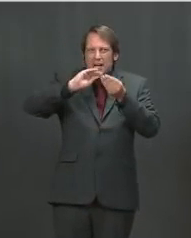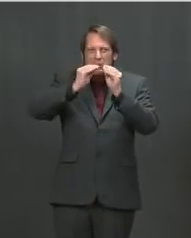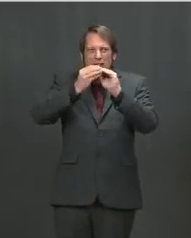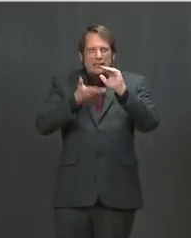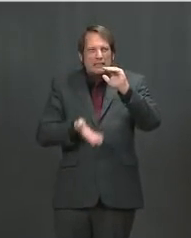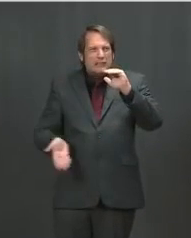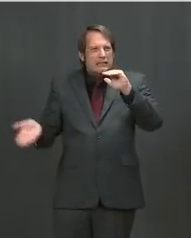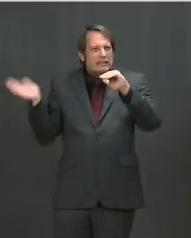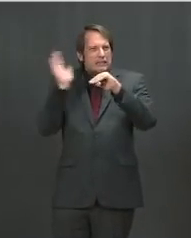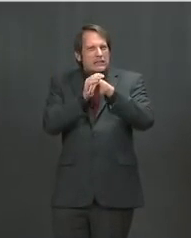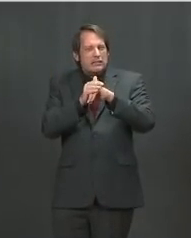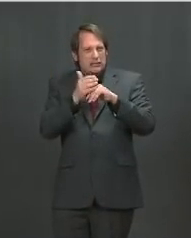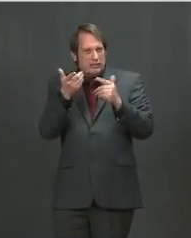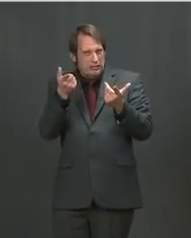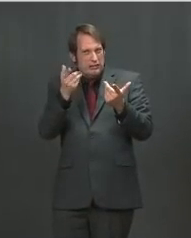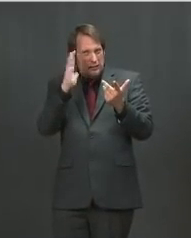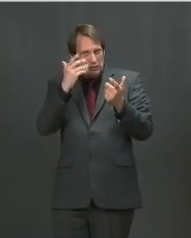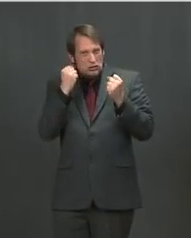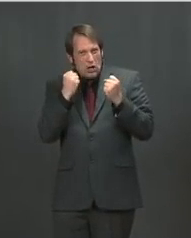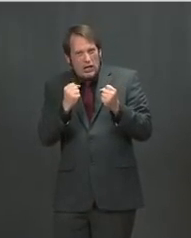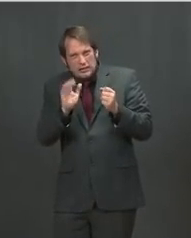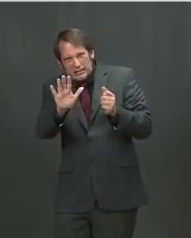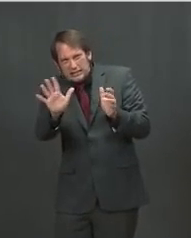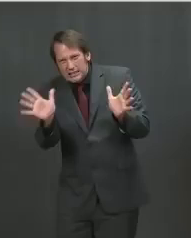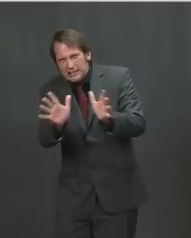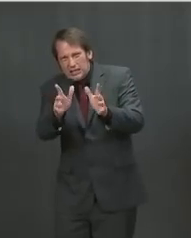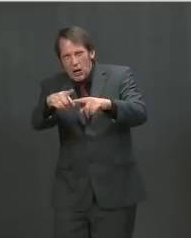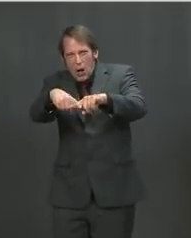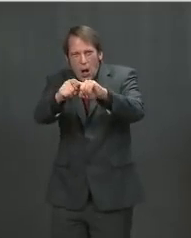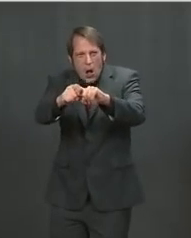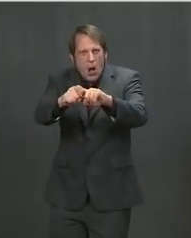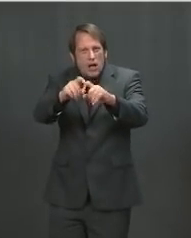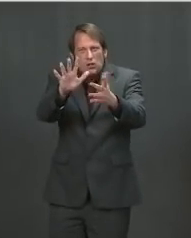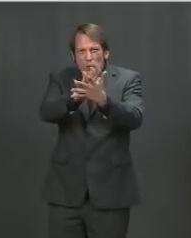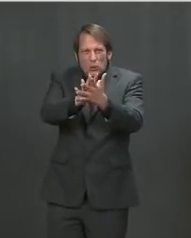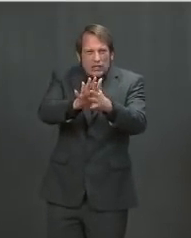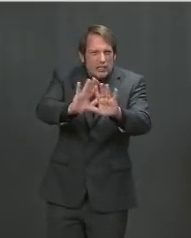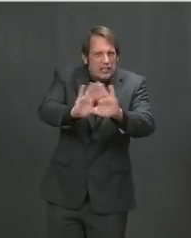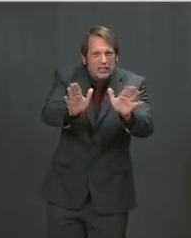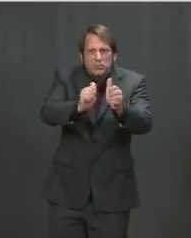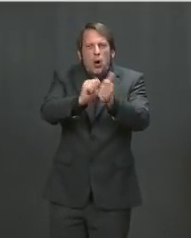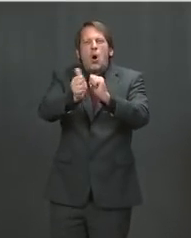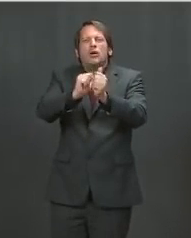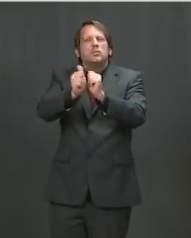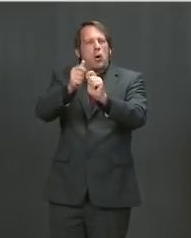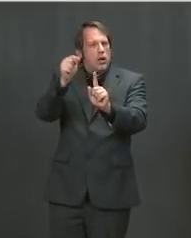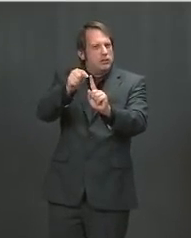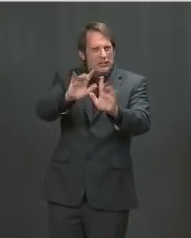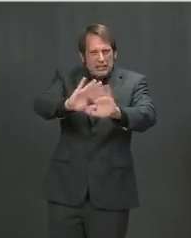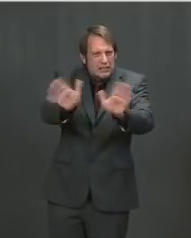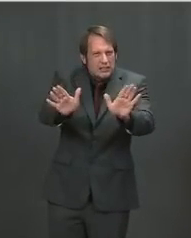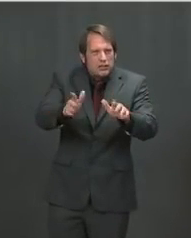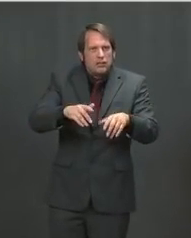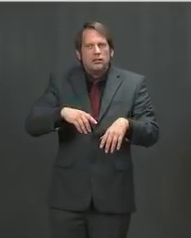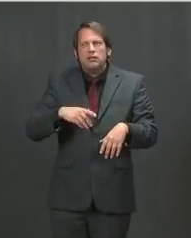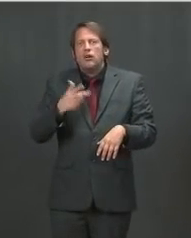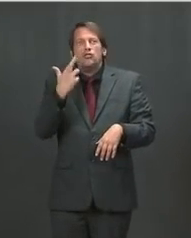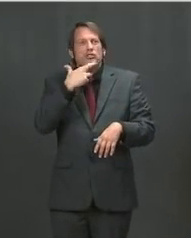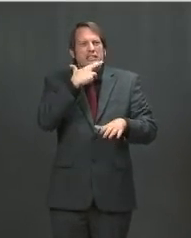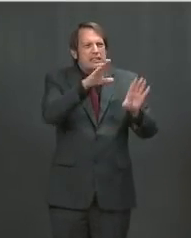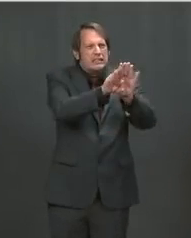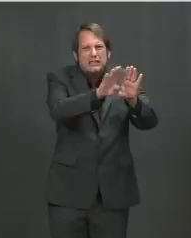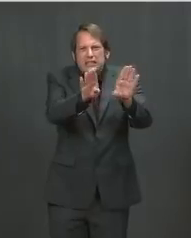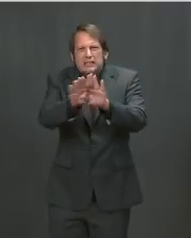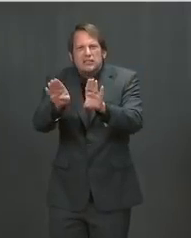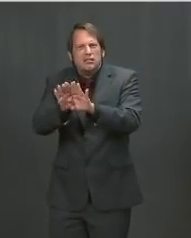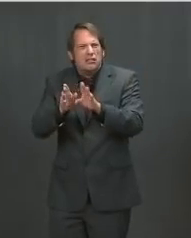looking at a pause, should there be pause in restaurants, should there be, or at least guidance to sort of